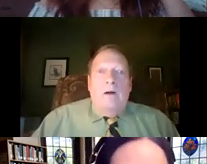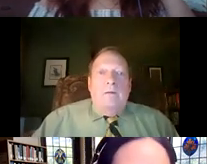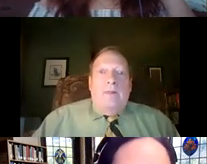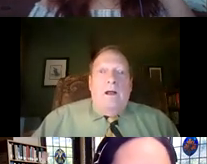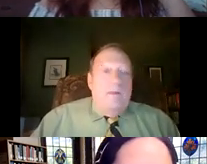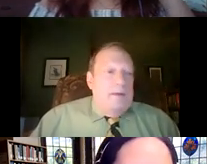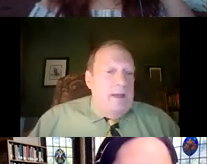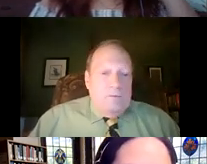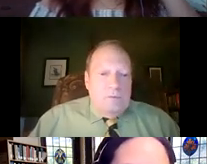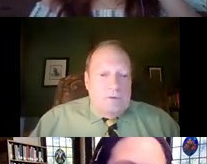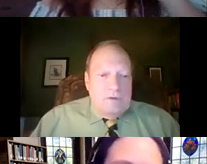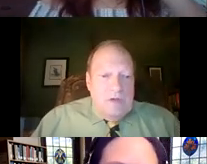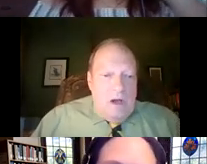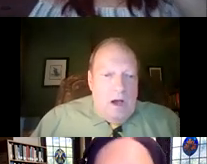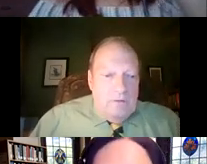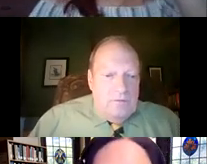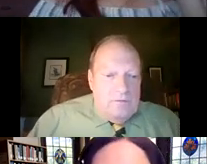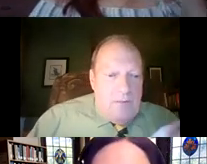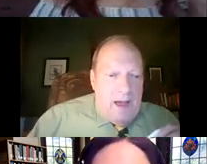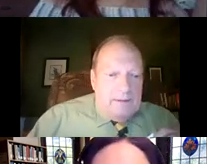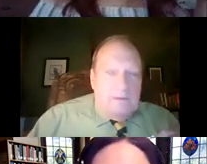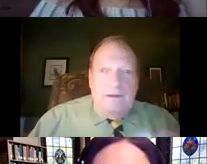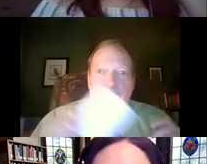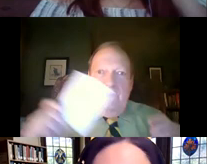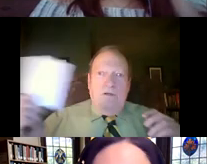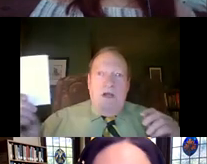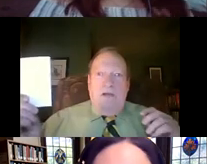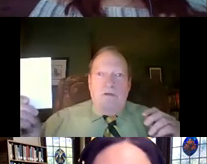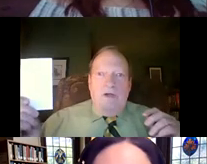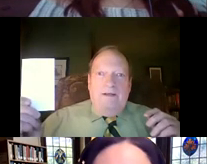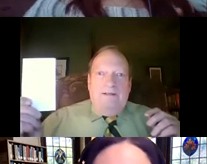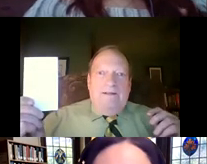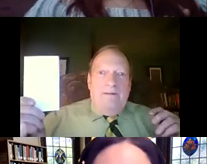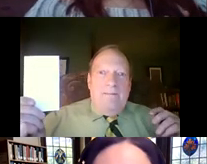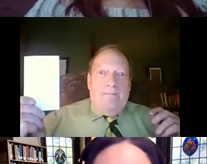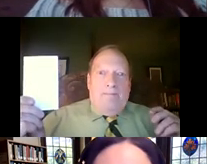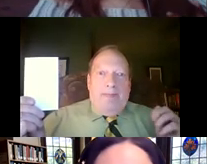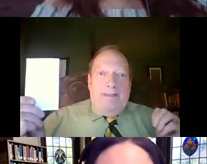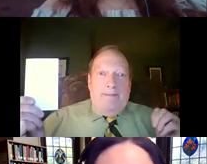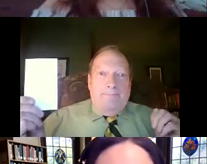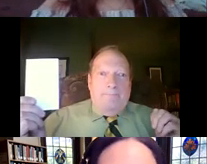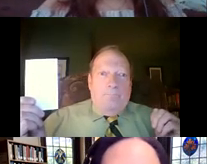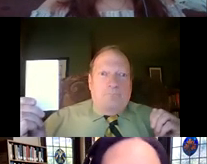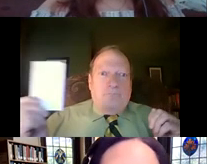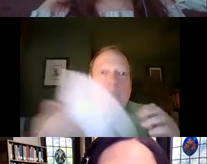everywhere. The campus was just dramatically changed.